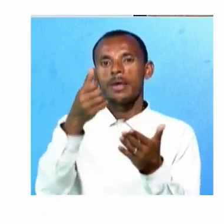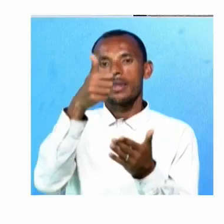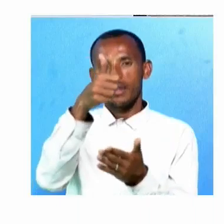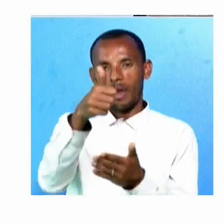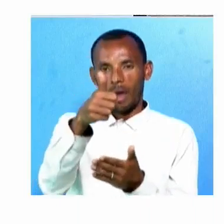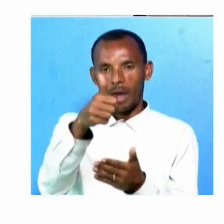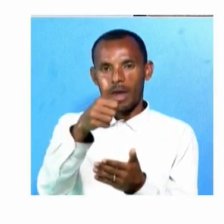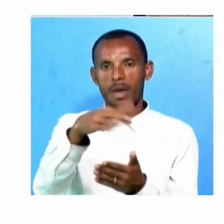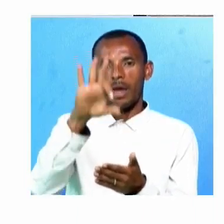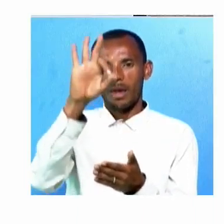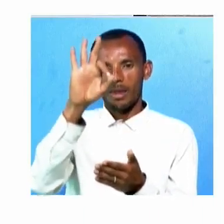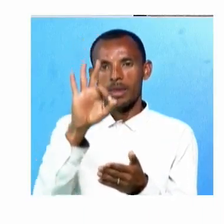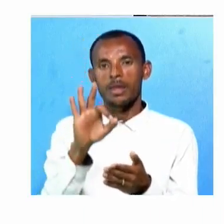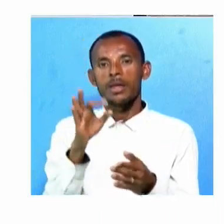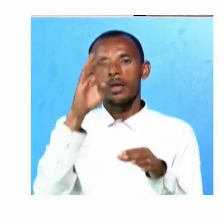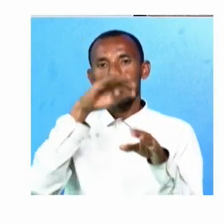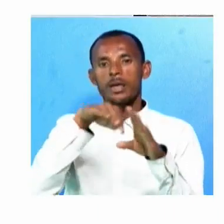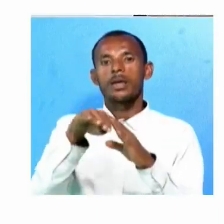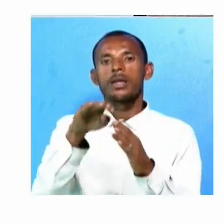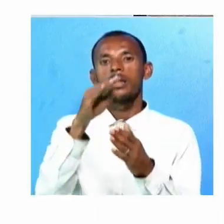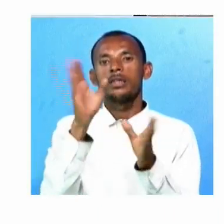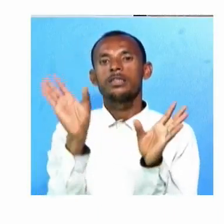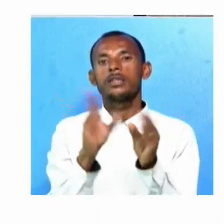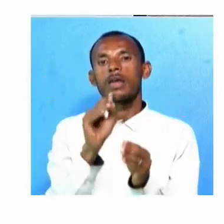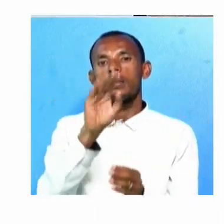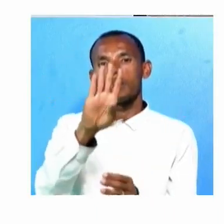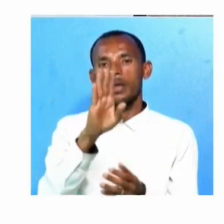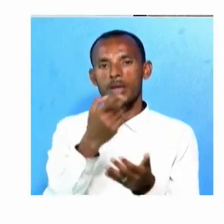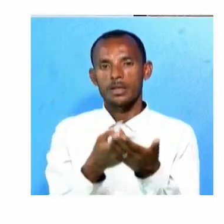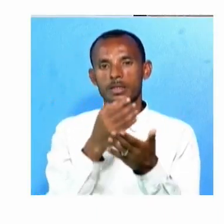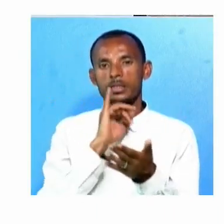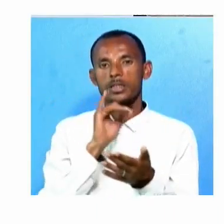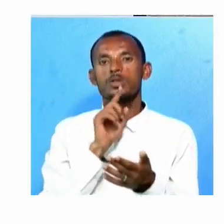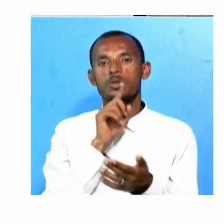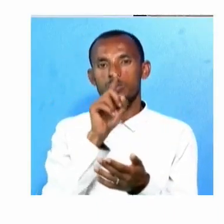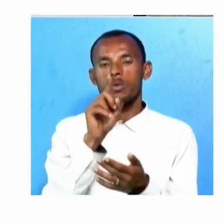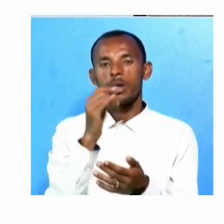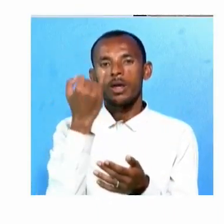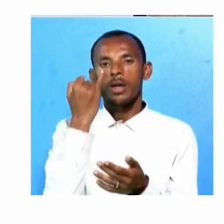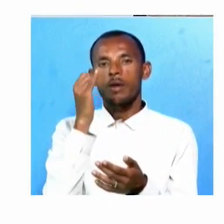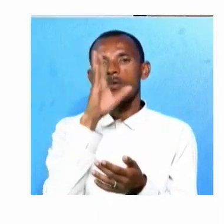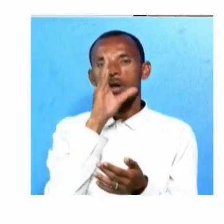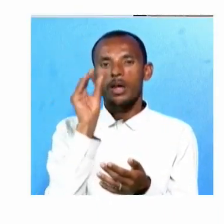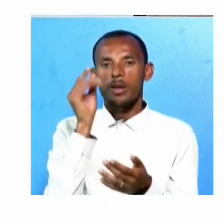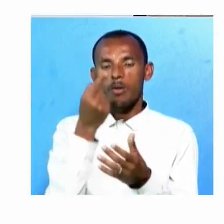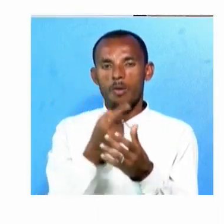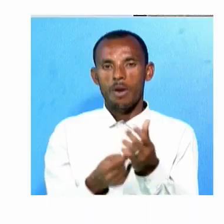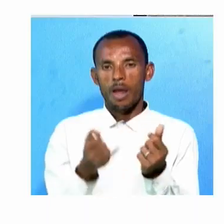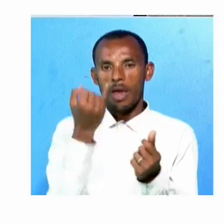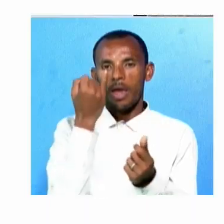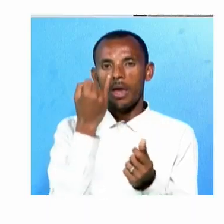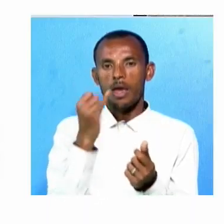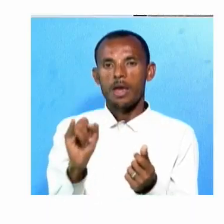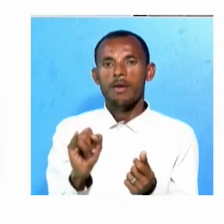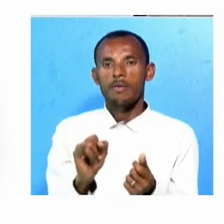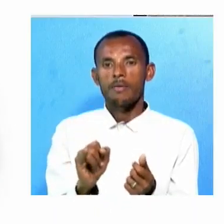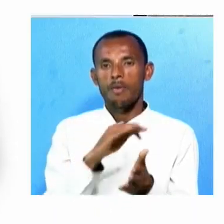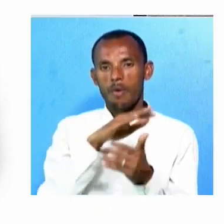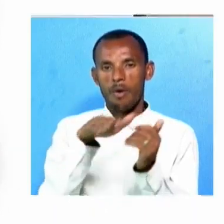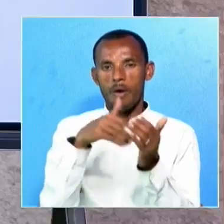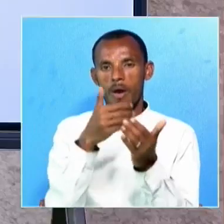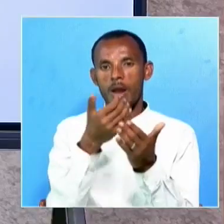A are found in B. This is true if and only if